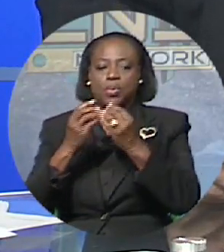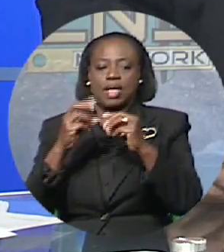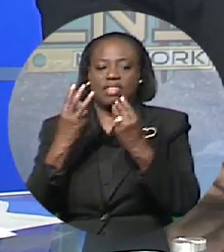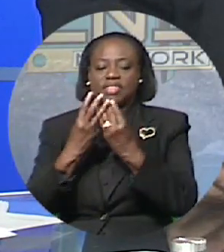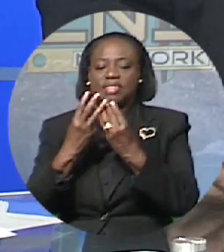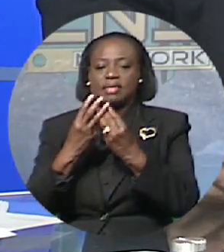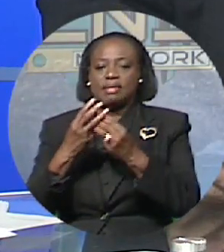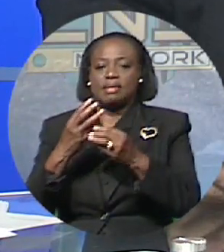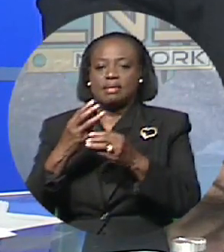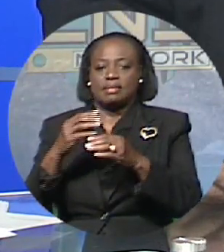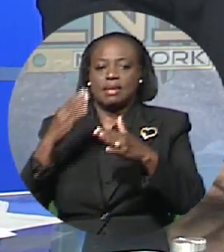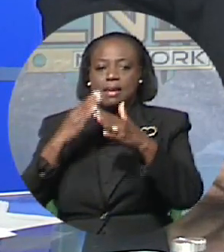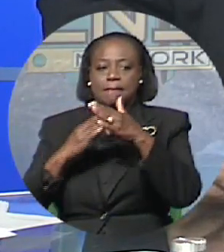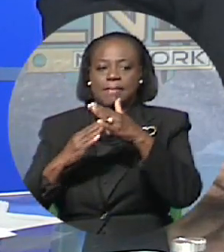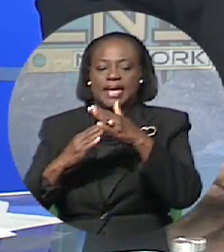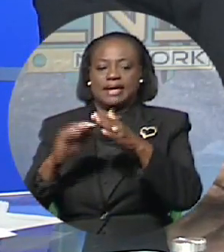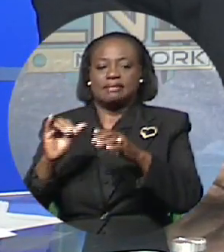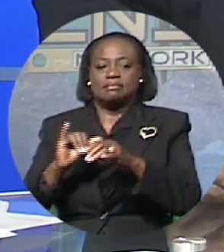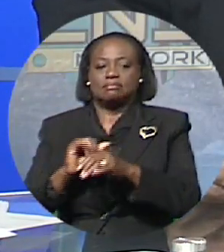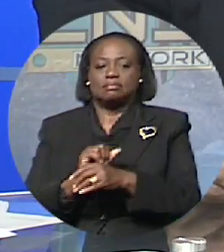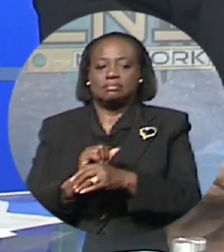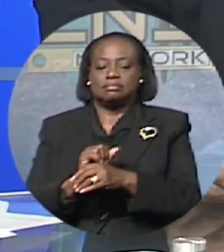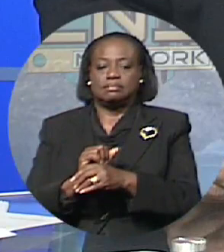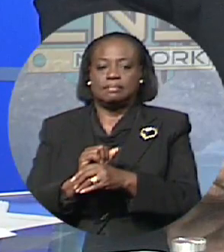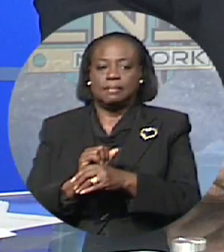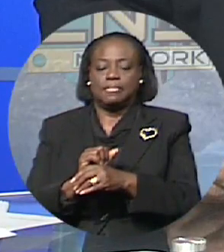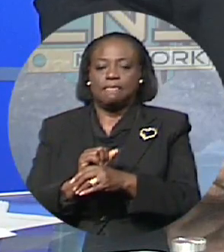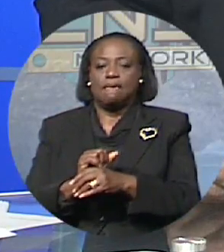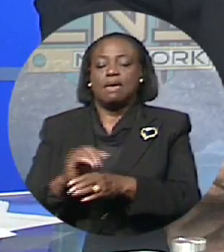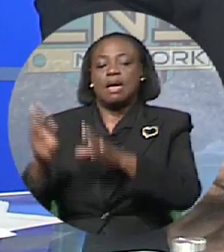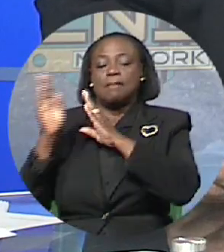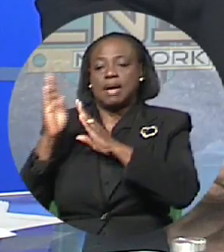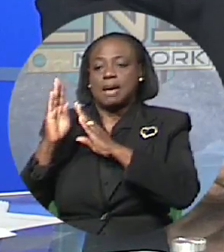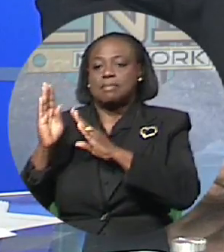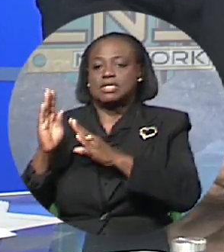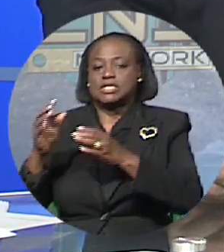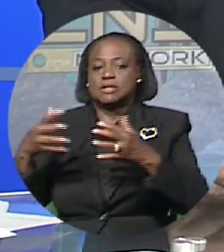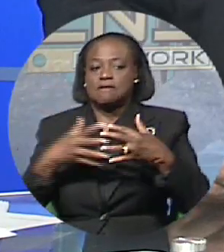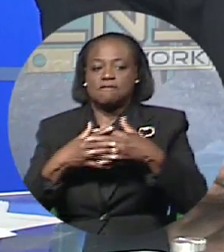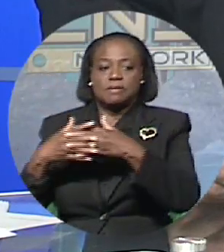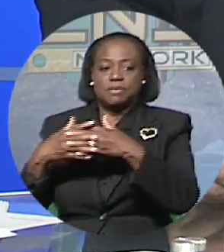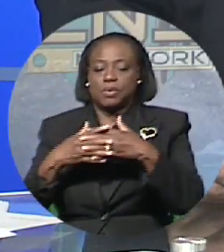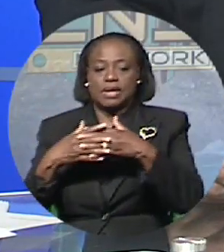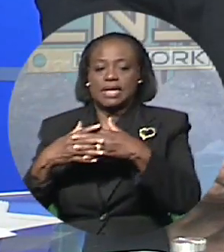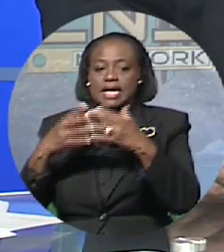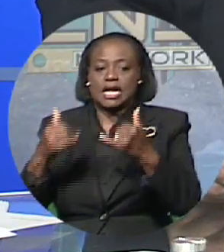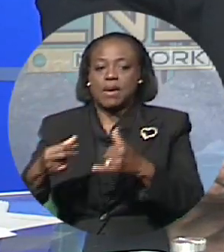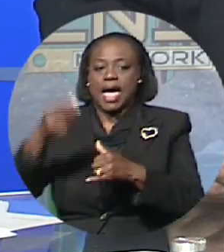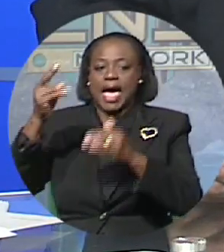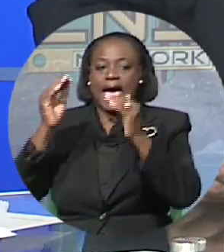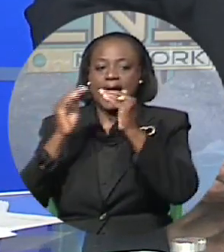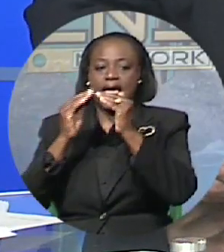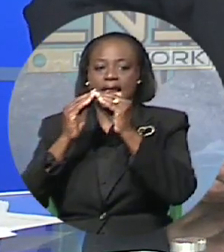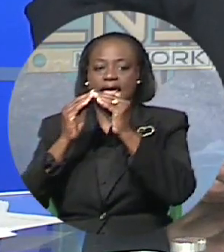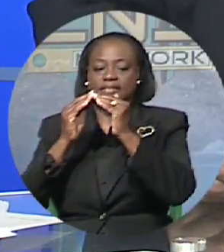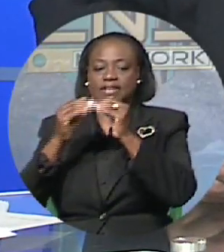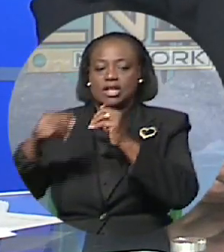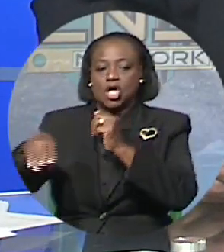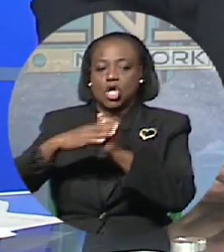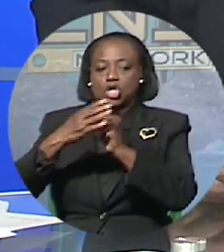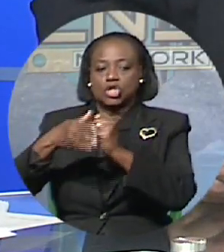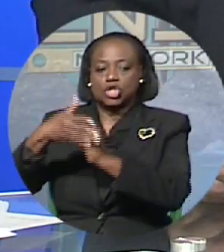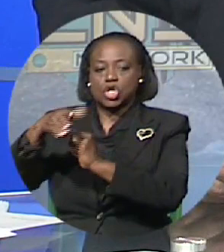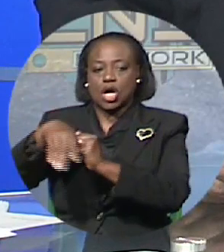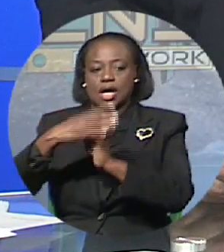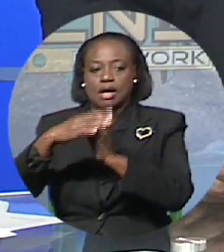one-zip hole. Game two is set for Friday. Bahamas Football Association getting set to host high-level soccer come May 23rd at the Thomas A. Robinson Stadium.